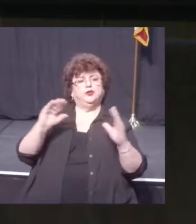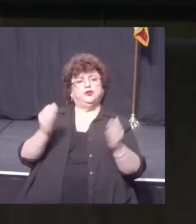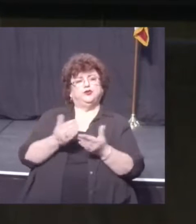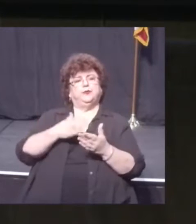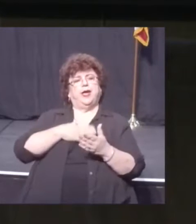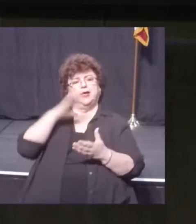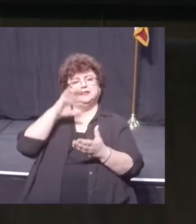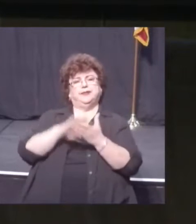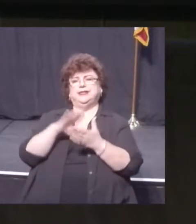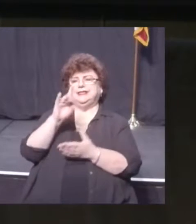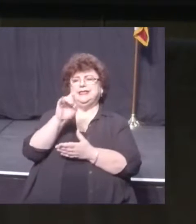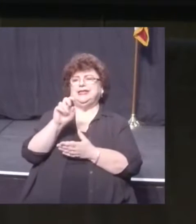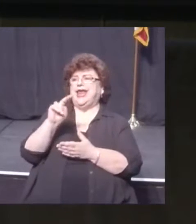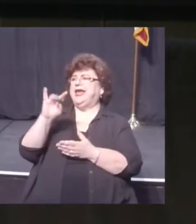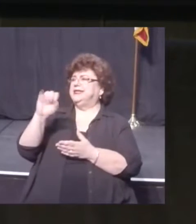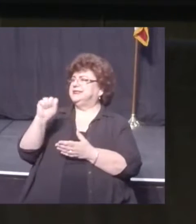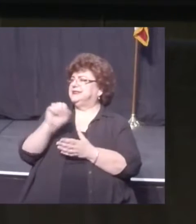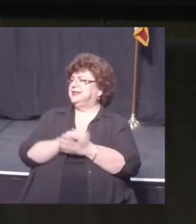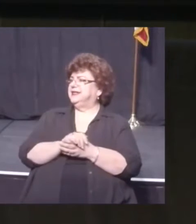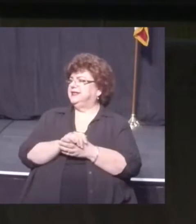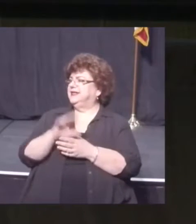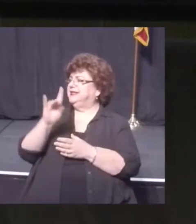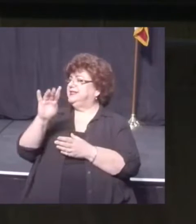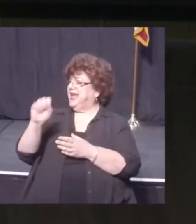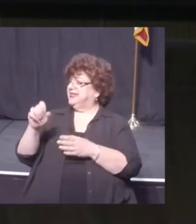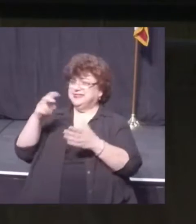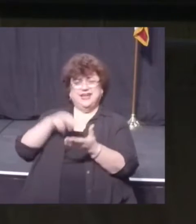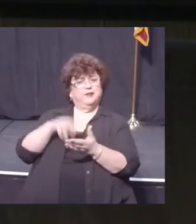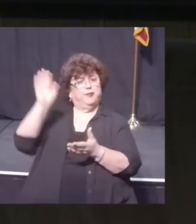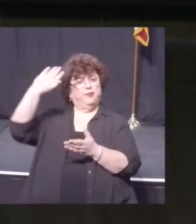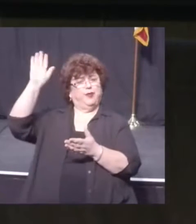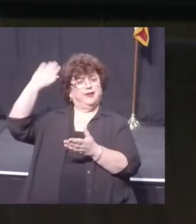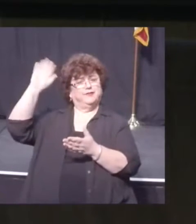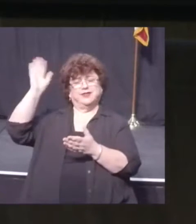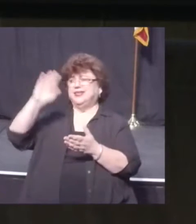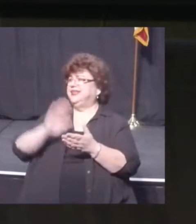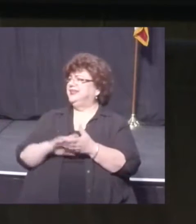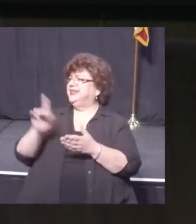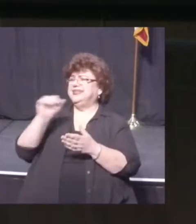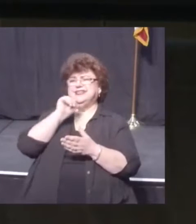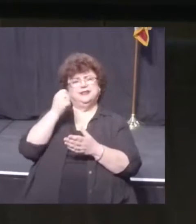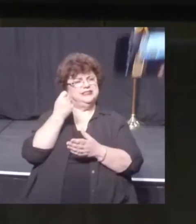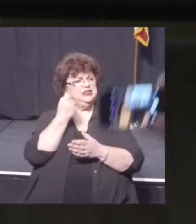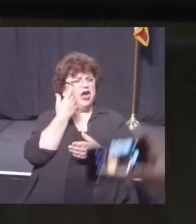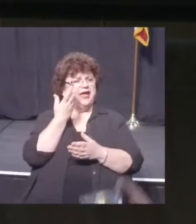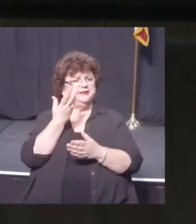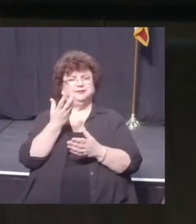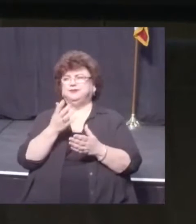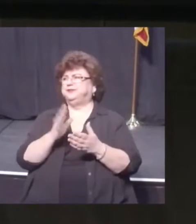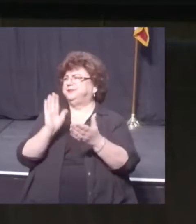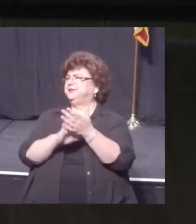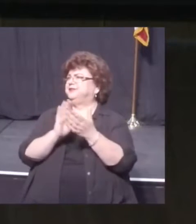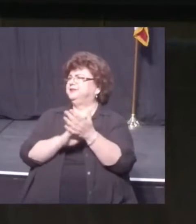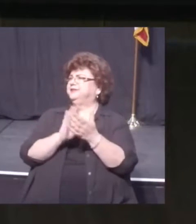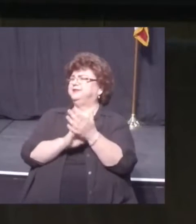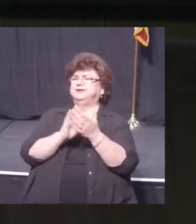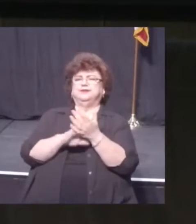husband, Dennis. Dennis, you can stand up and wave. He's never too shy.